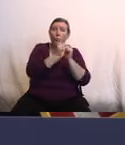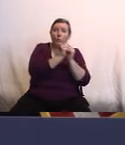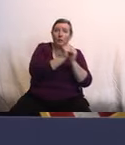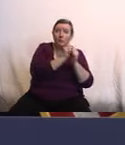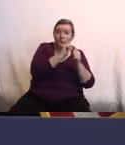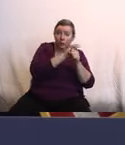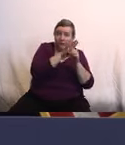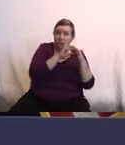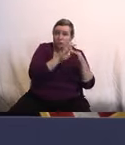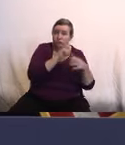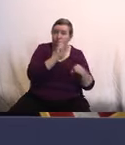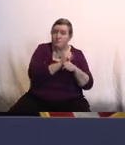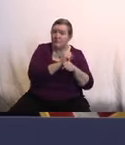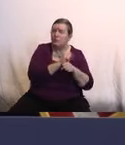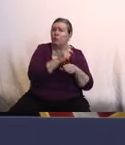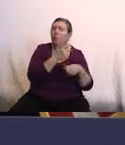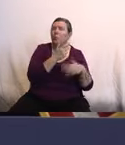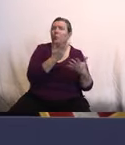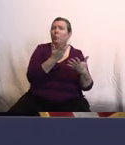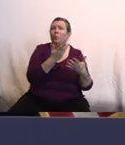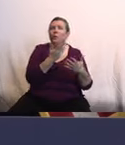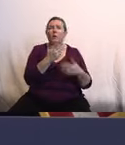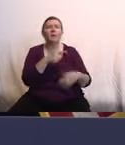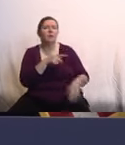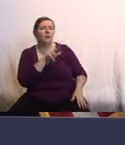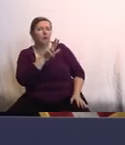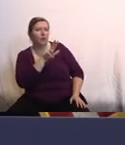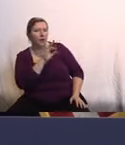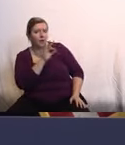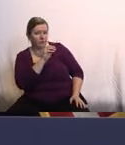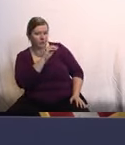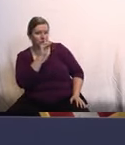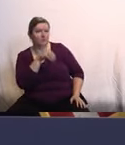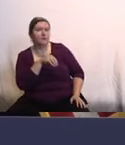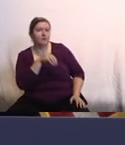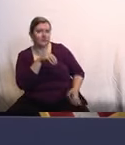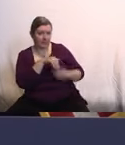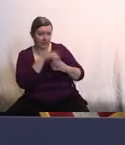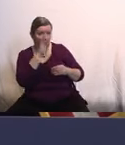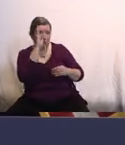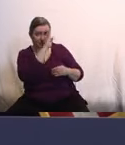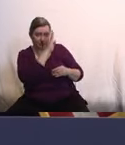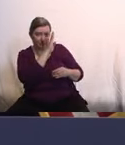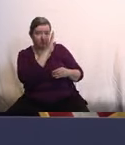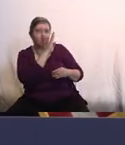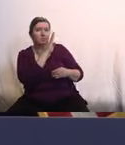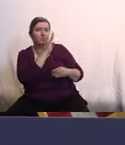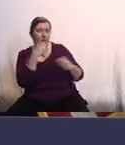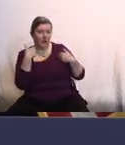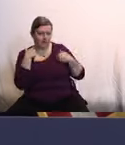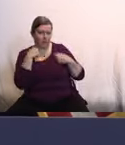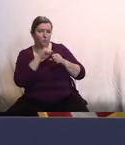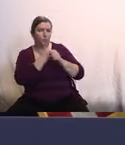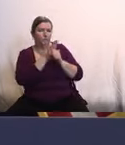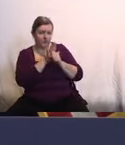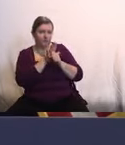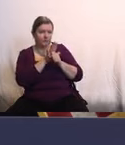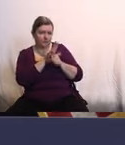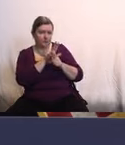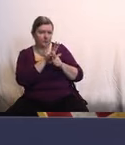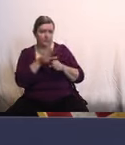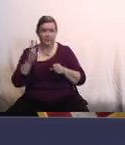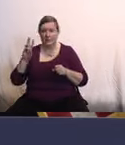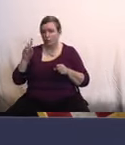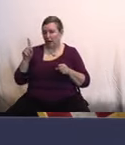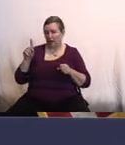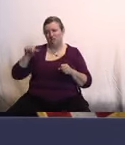but right now 39% of hospitalizations are principal COVID. 61% are incidental. But Judy would want me to remind you that